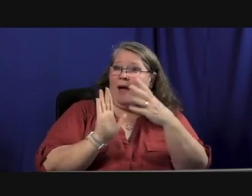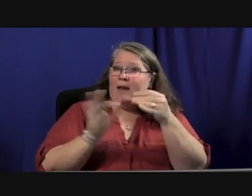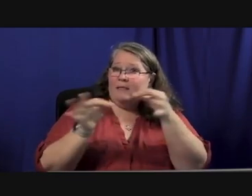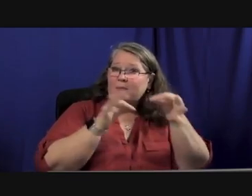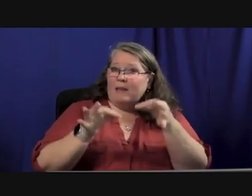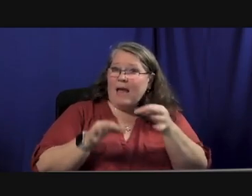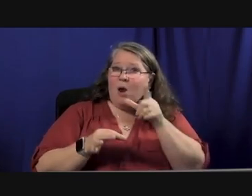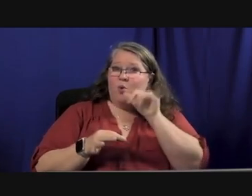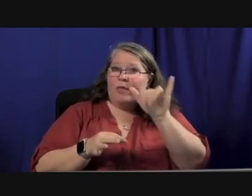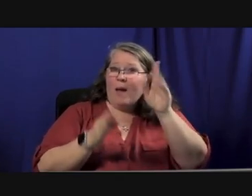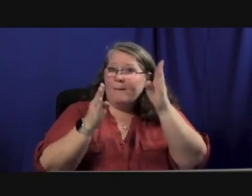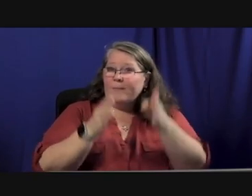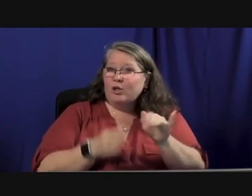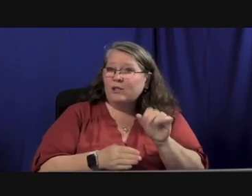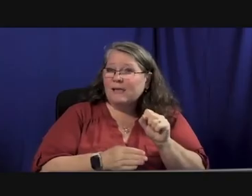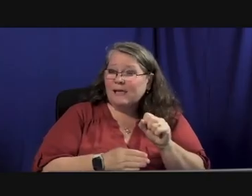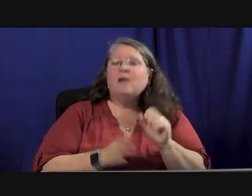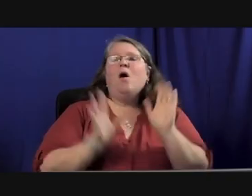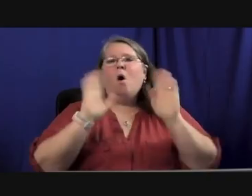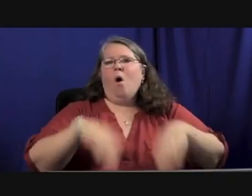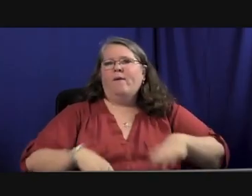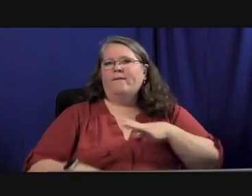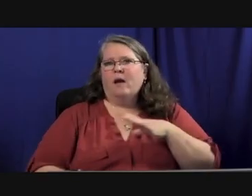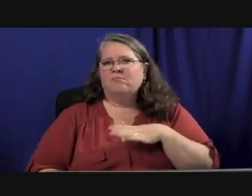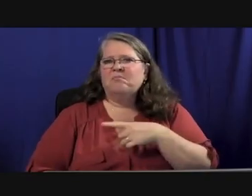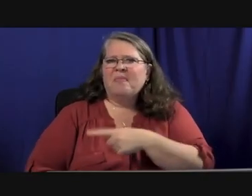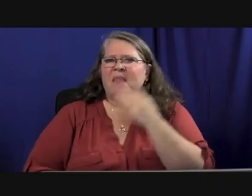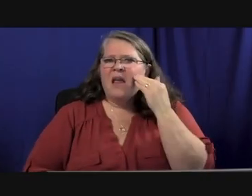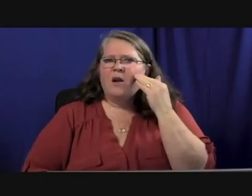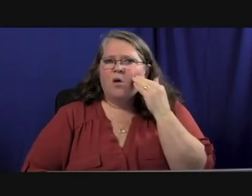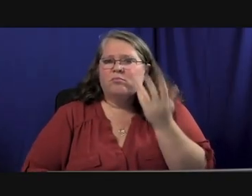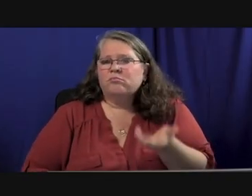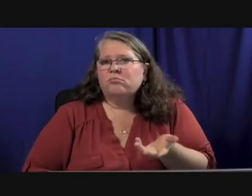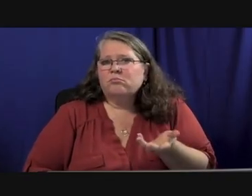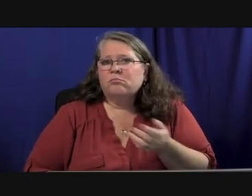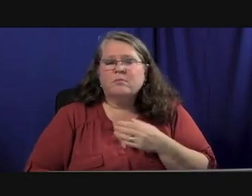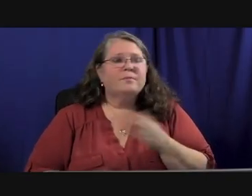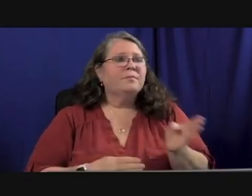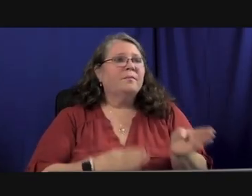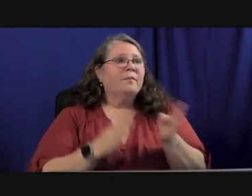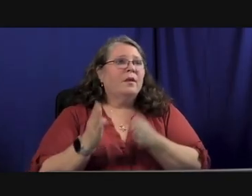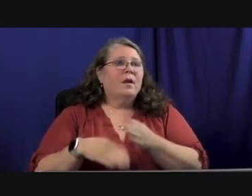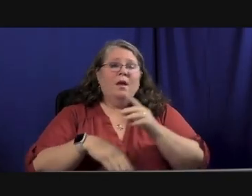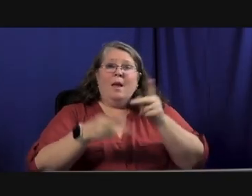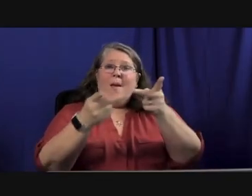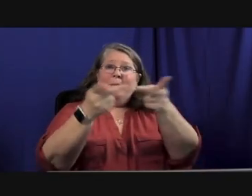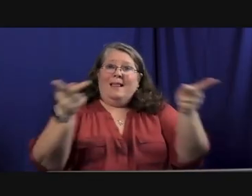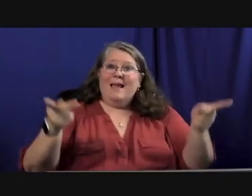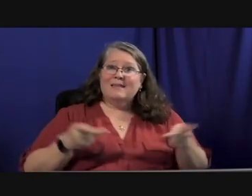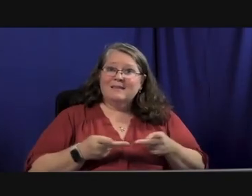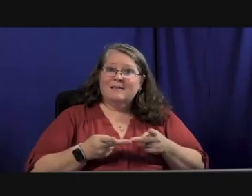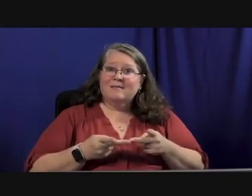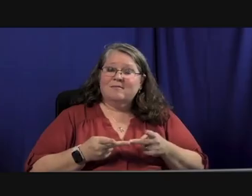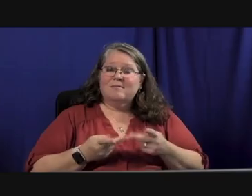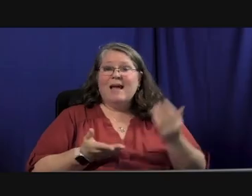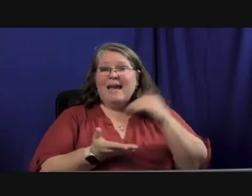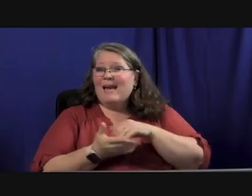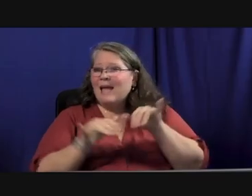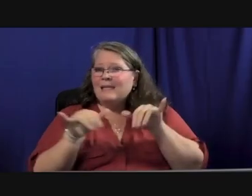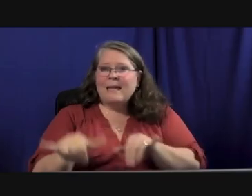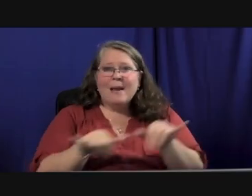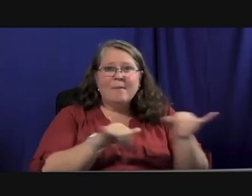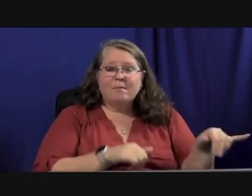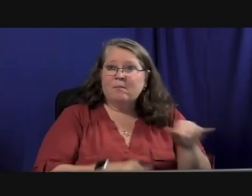So it's possible as far as knowing who that is and explaining that background information. And then they'll say, oh, okay, well, that person knows what's going on and they'll take